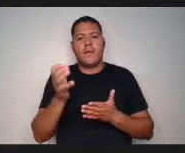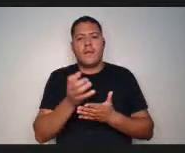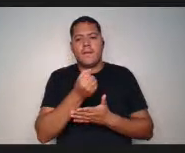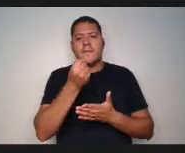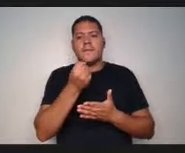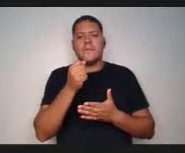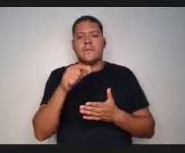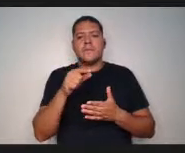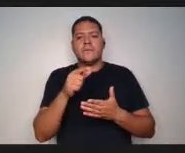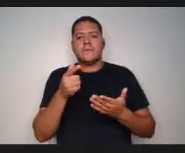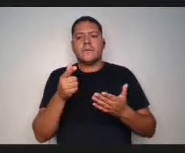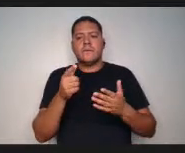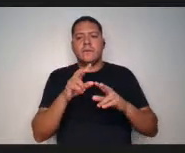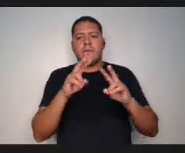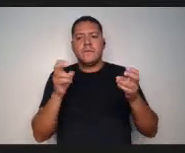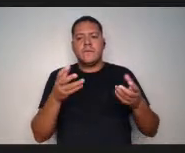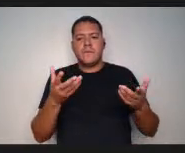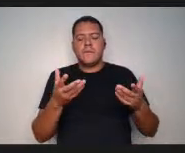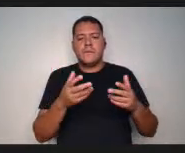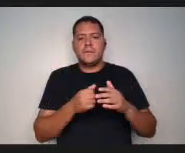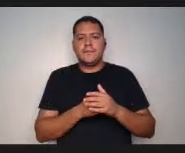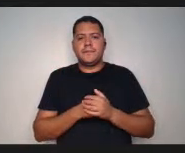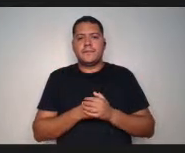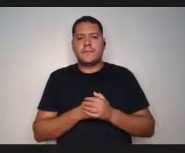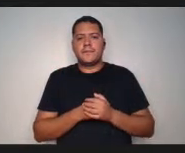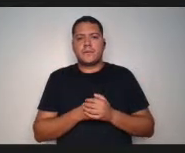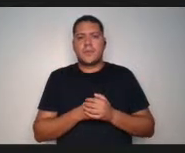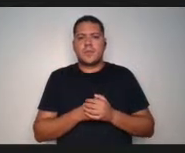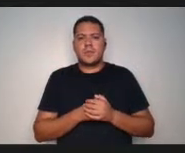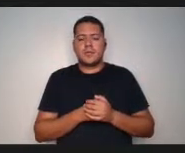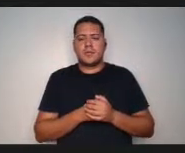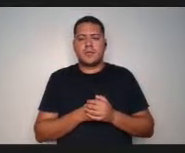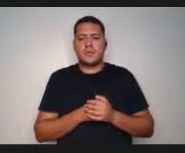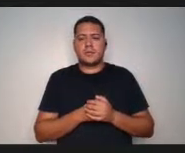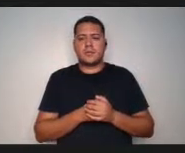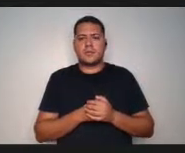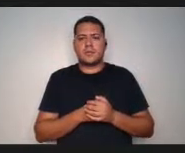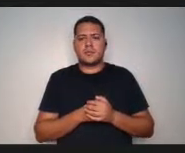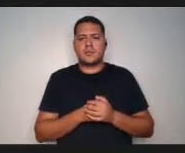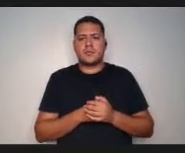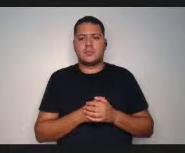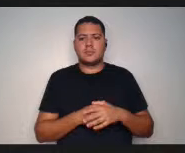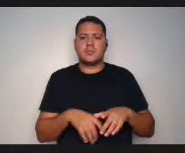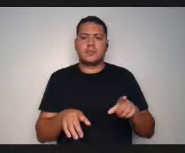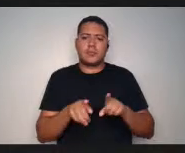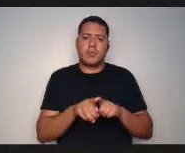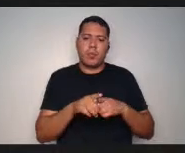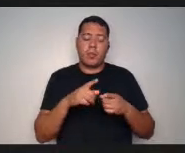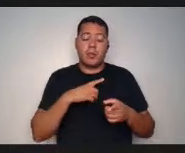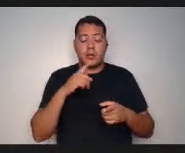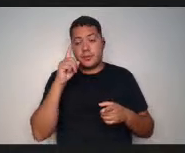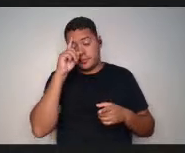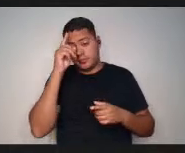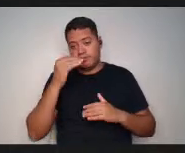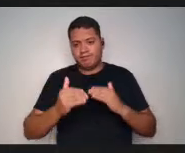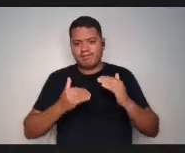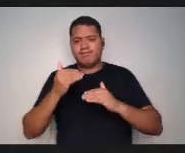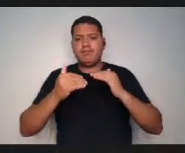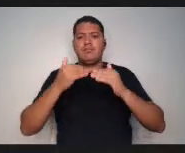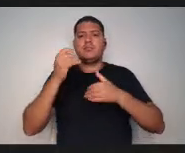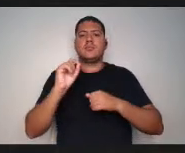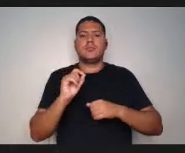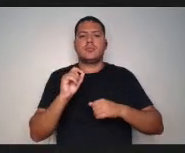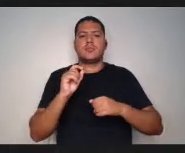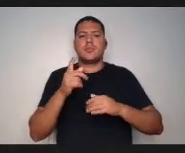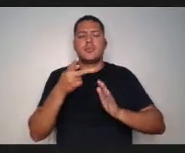key point in the Healthy Work Participatory Program is to develop and engage programs with employees